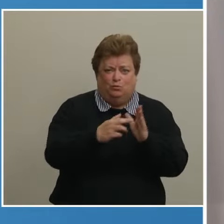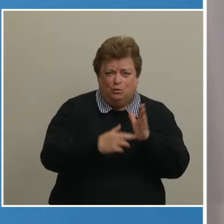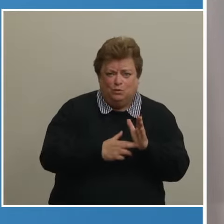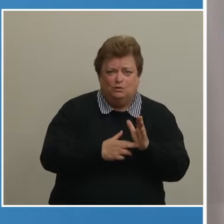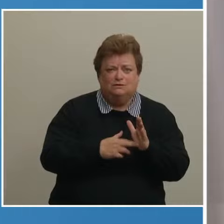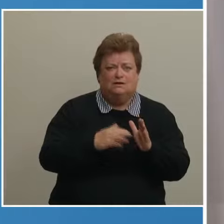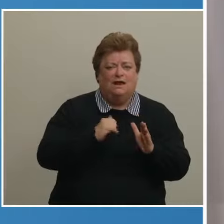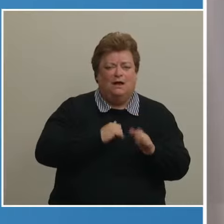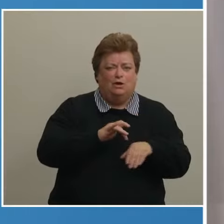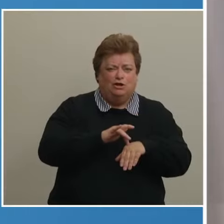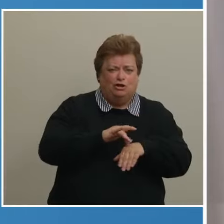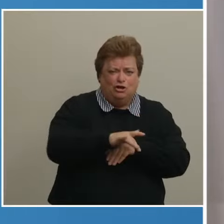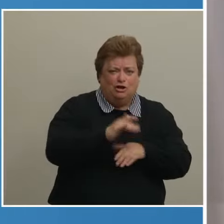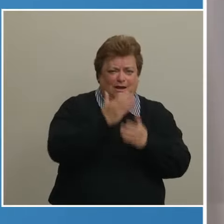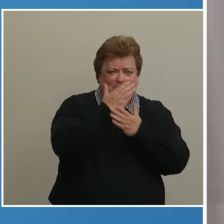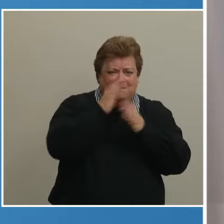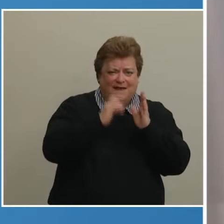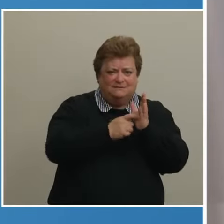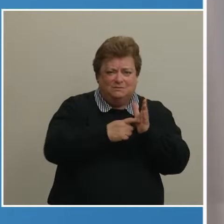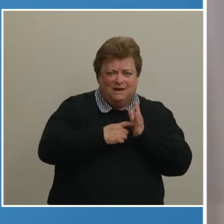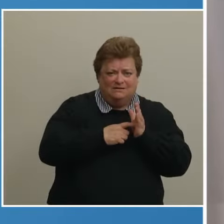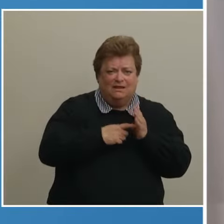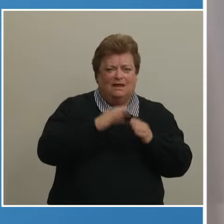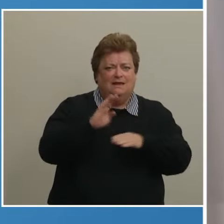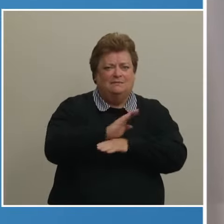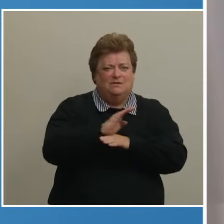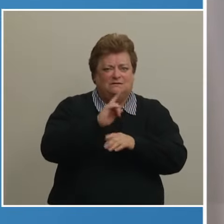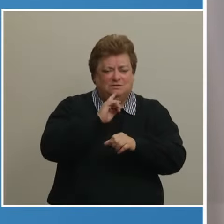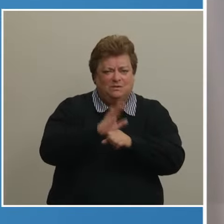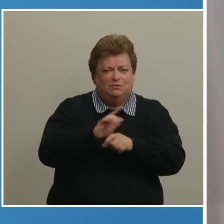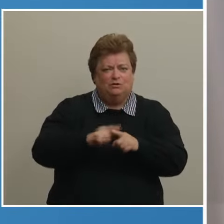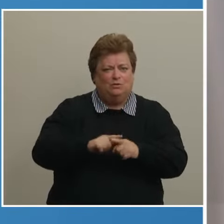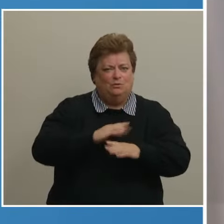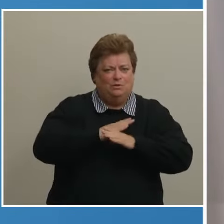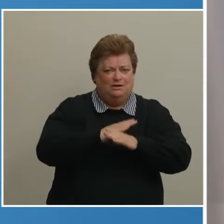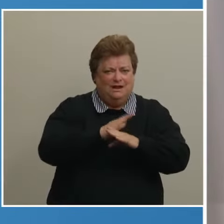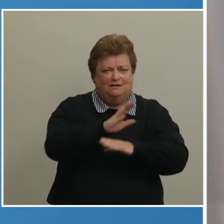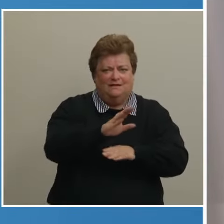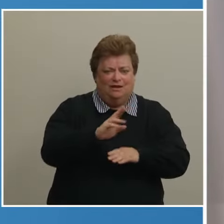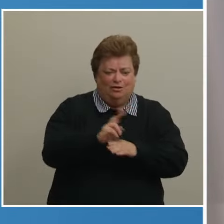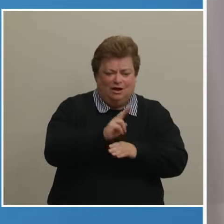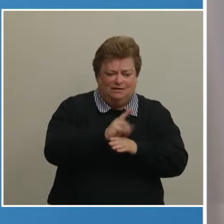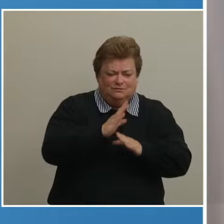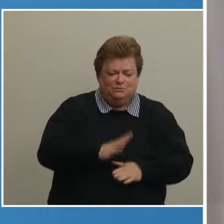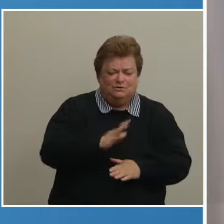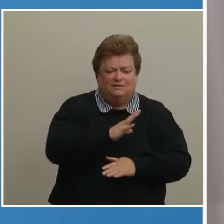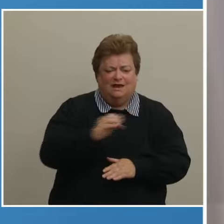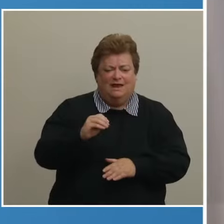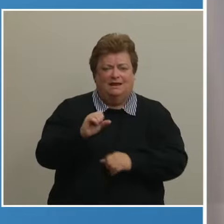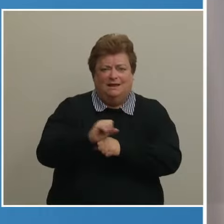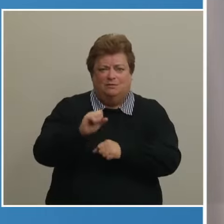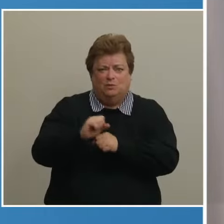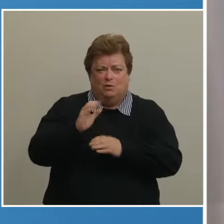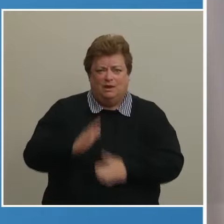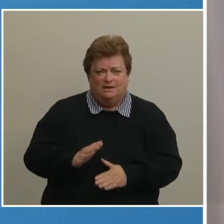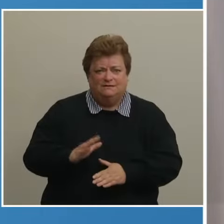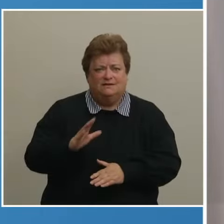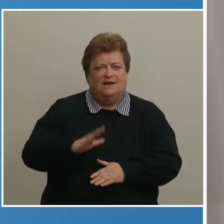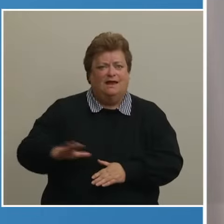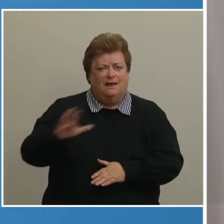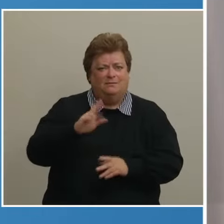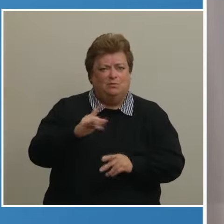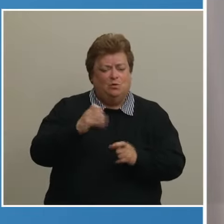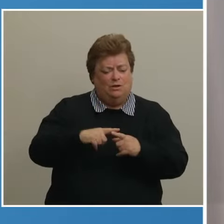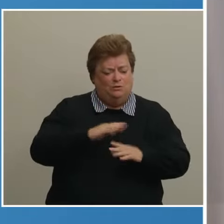earlier mask mandate, our businesses' commitment to protect their customers and employees, and our residents' strong desire to do their part to protect